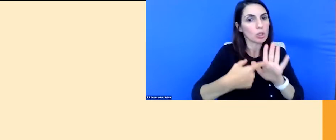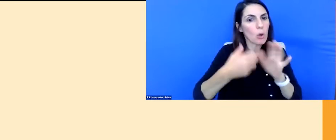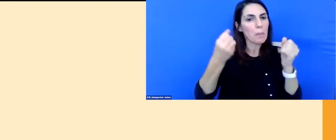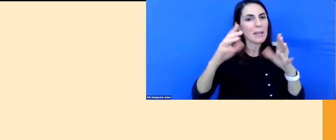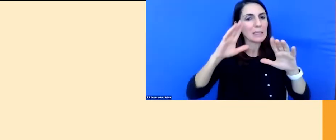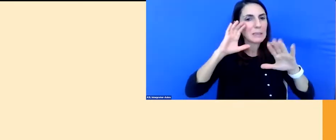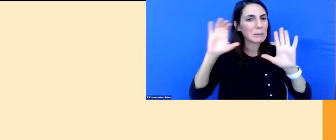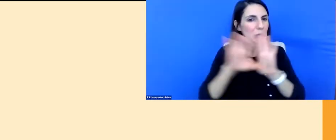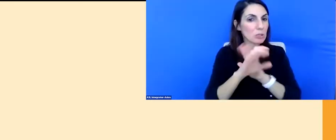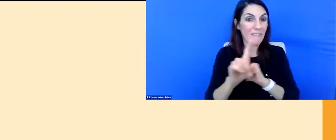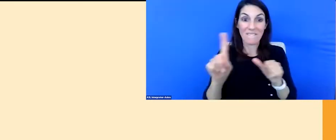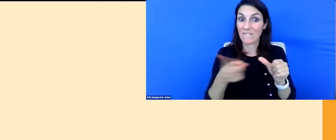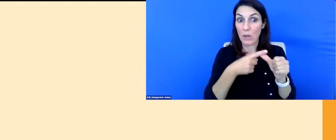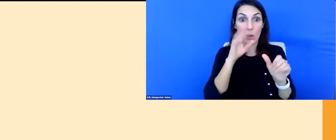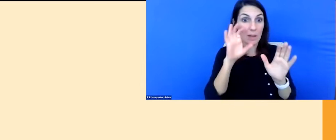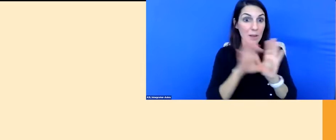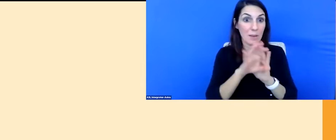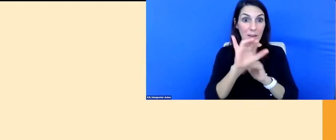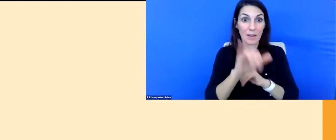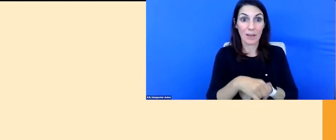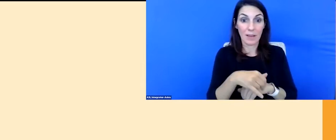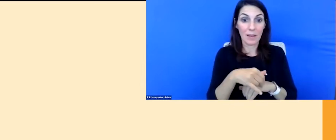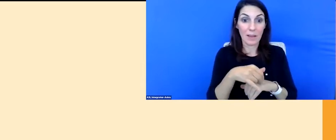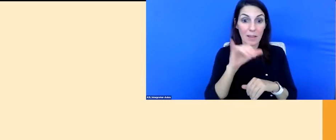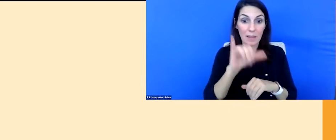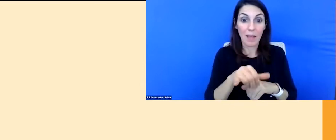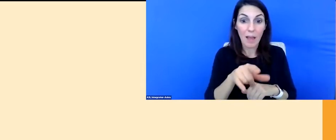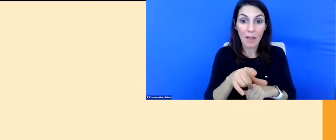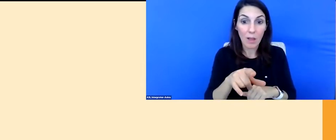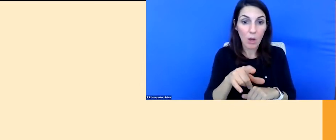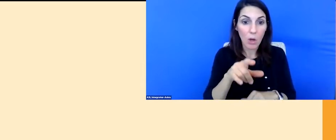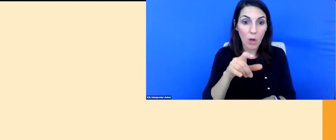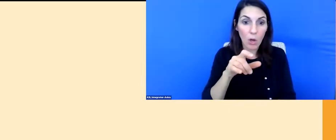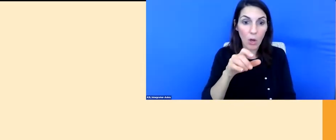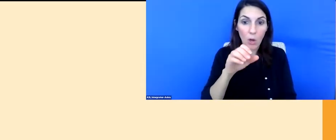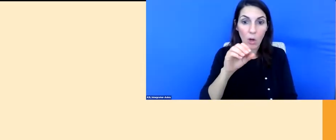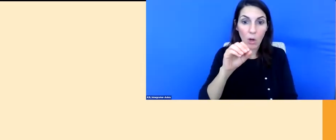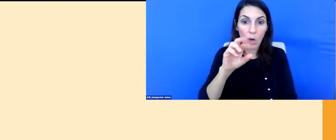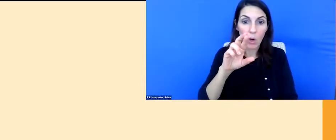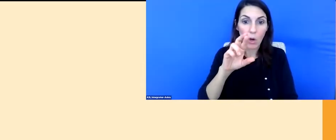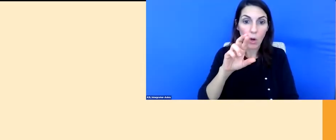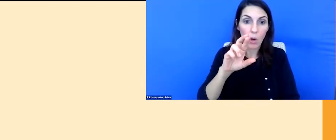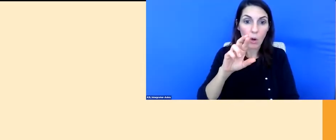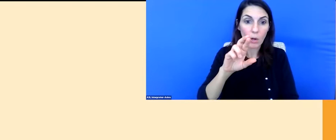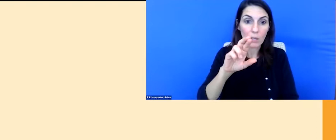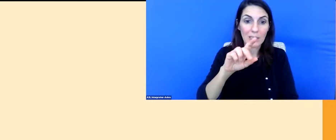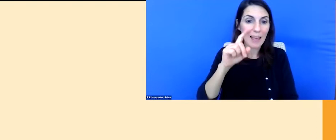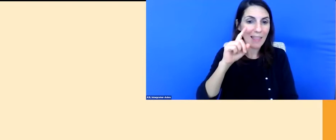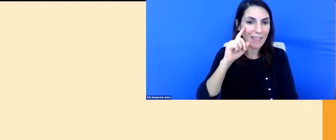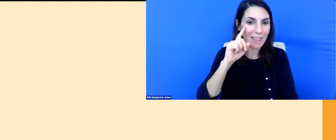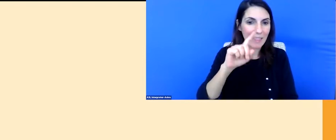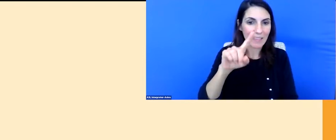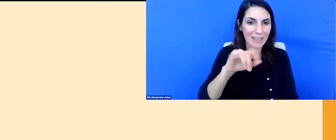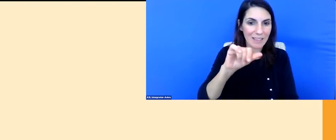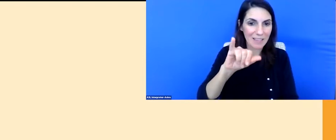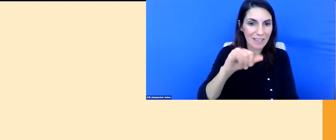I showed you was an ziggurat from the 3rd millennium BC. And I